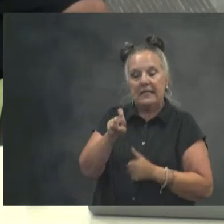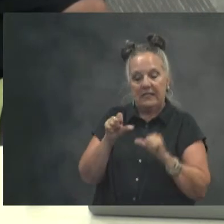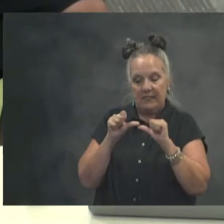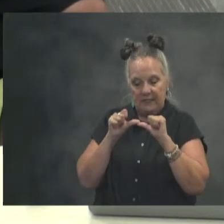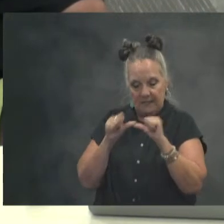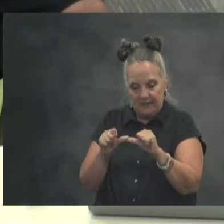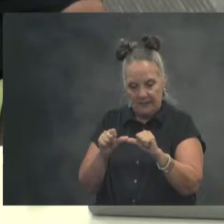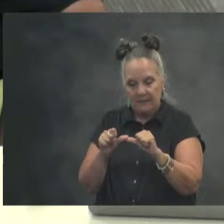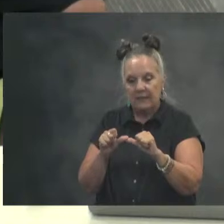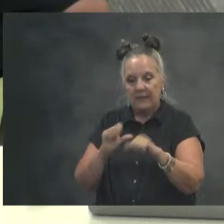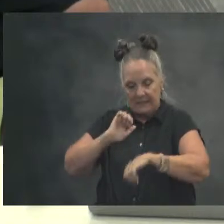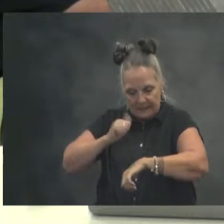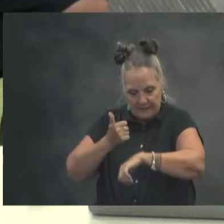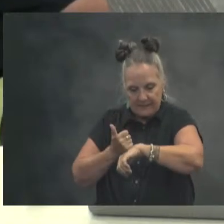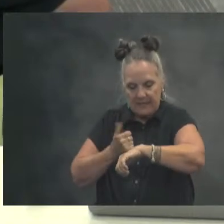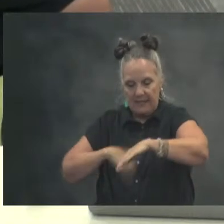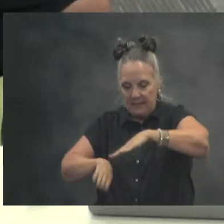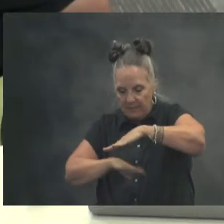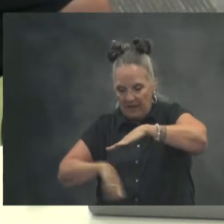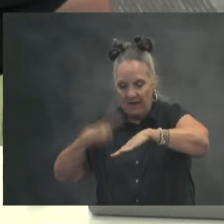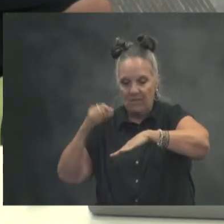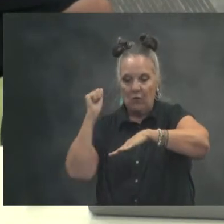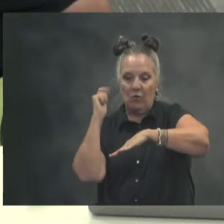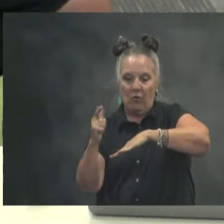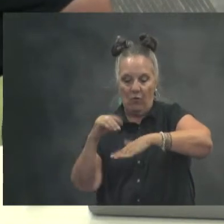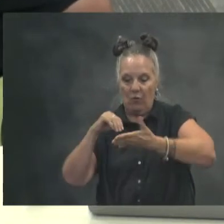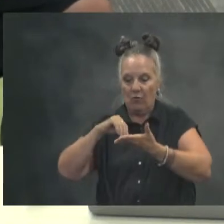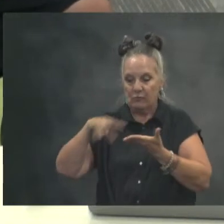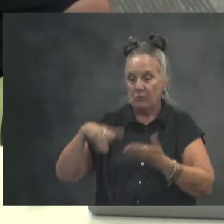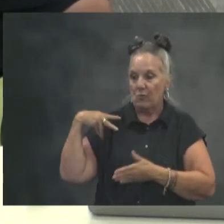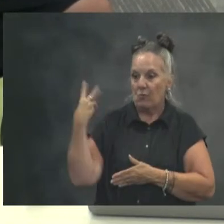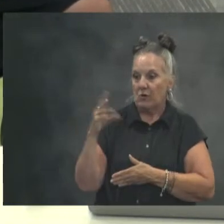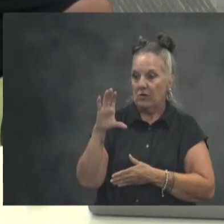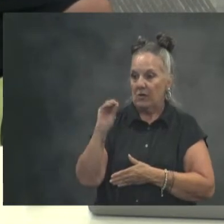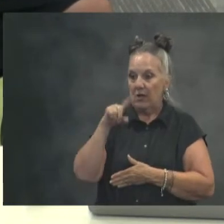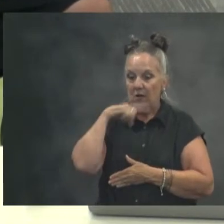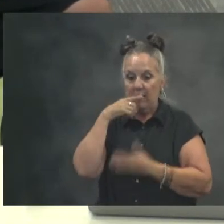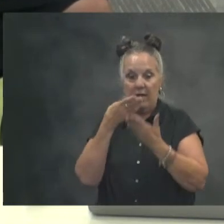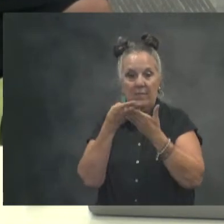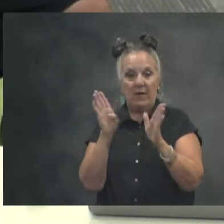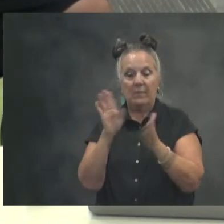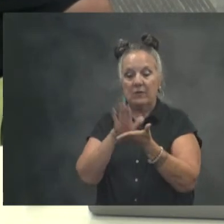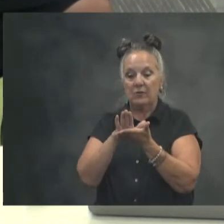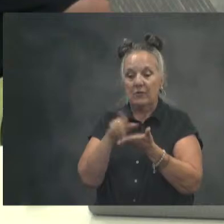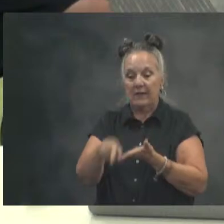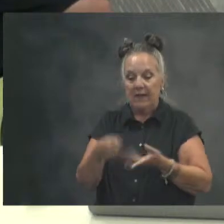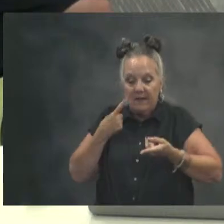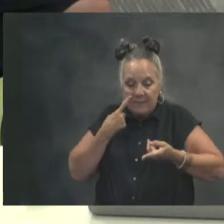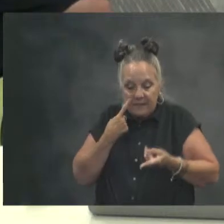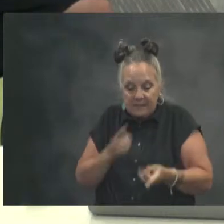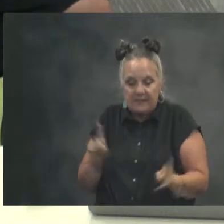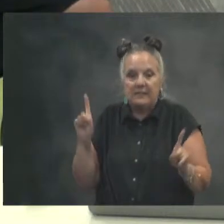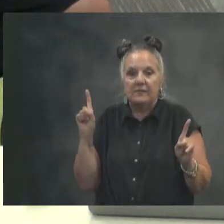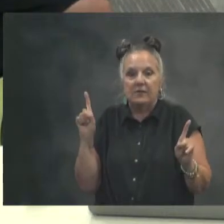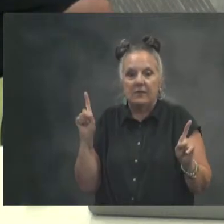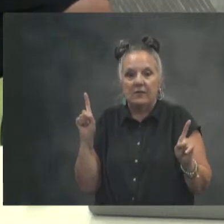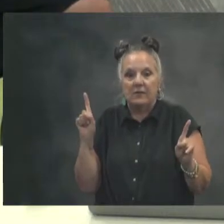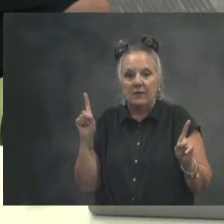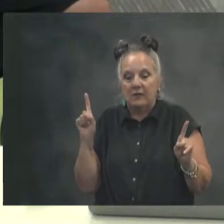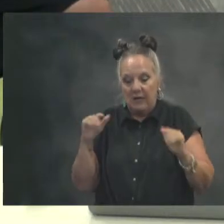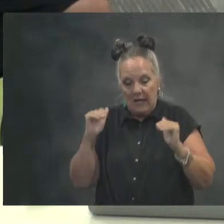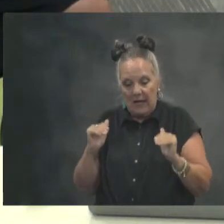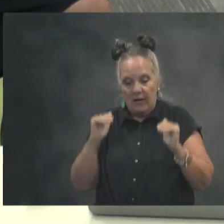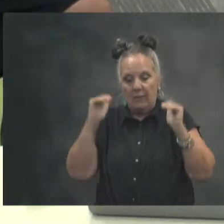to set the basis for every student in Washington County Public Schools so that they may be successful and